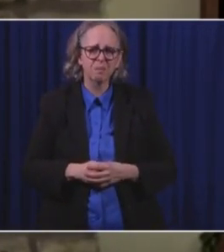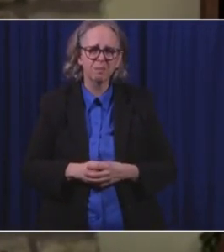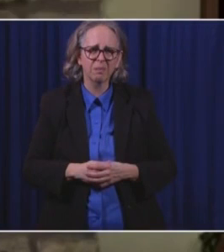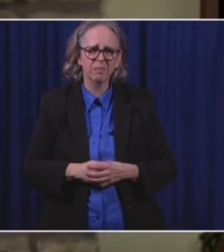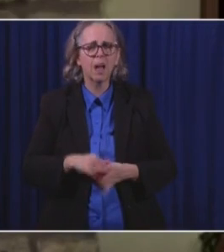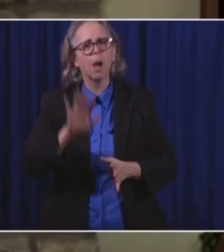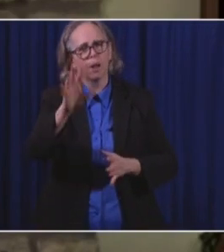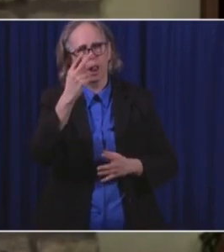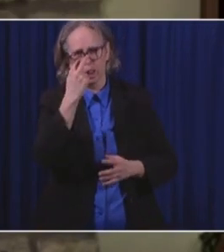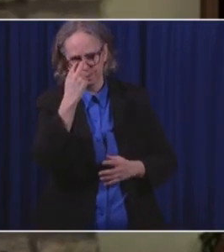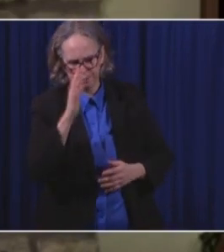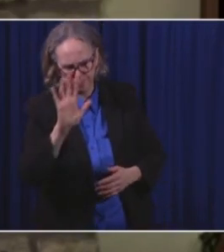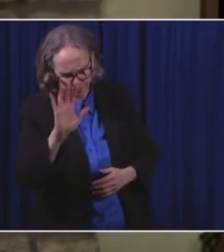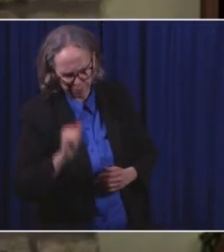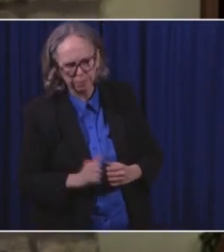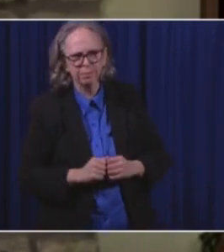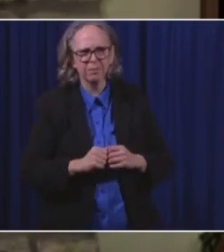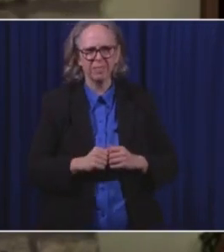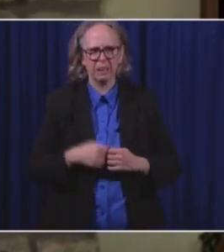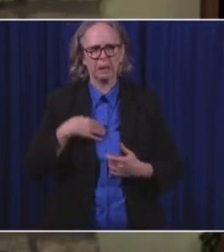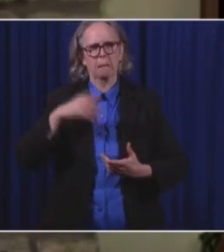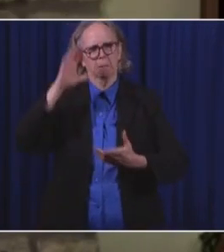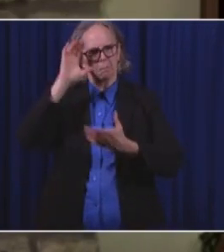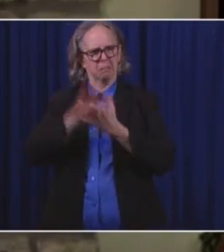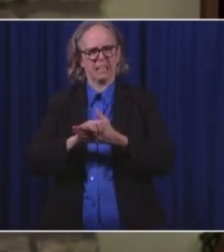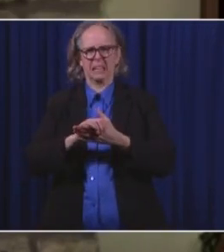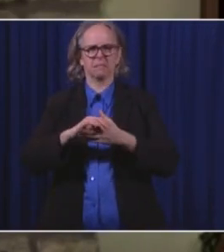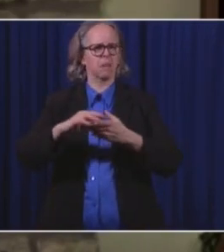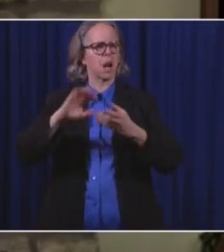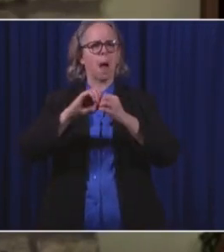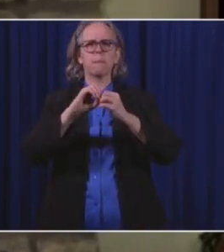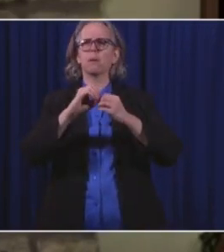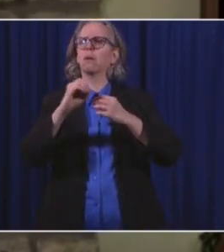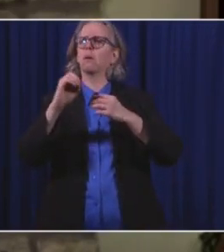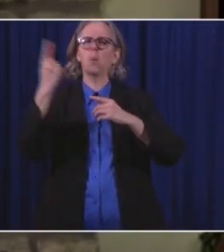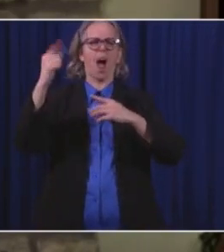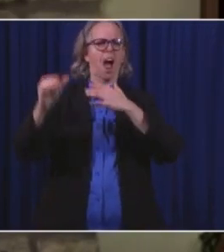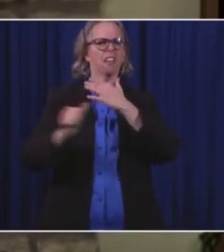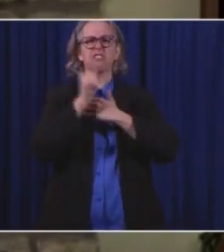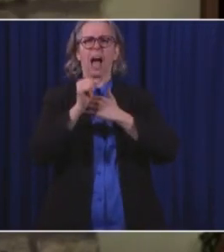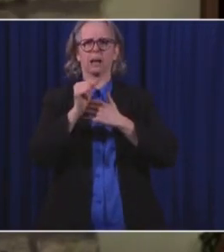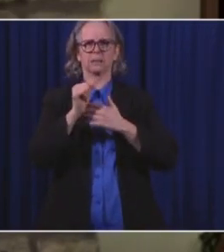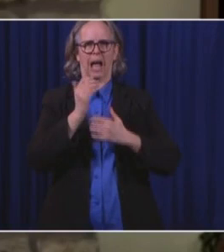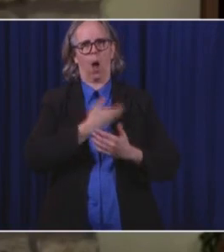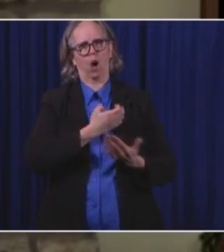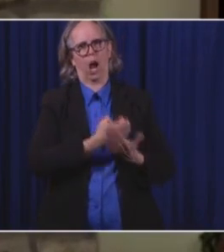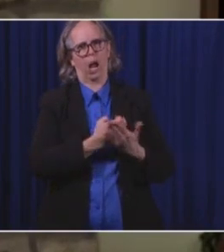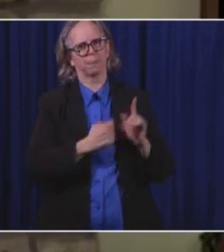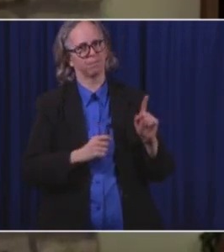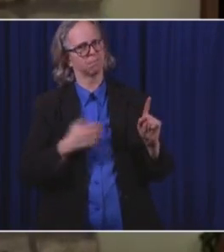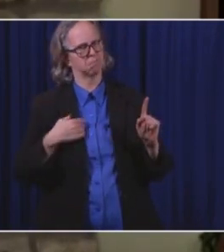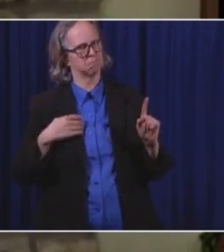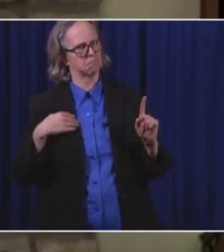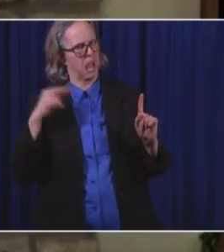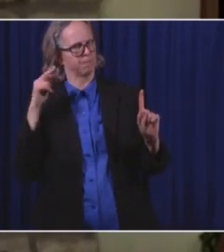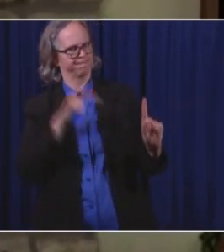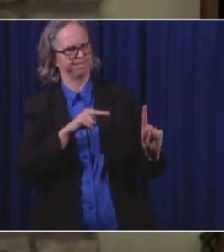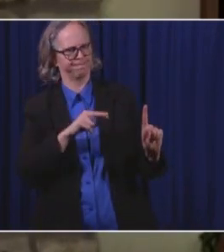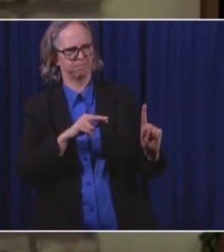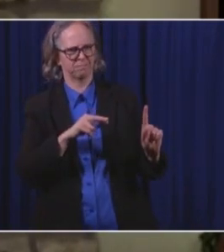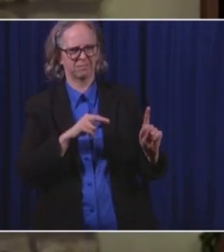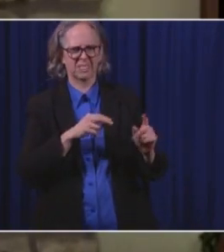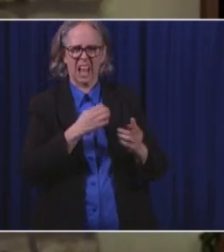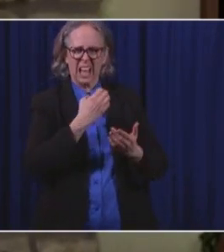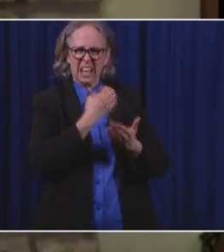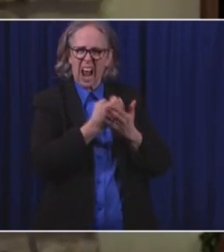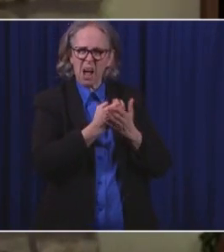that the biggest threat to our economy, and what I worry about just from the economy point of view and from the jobs point of